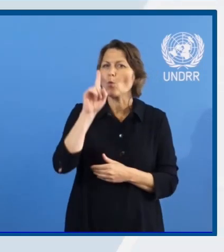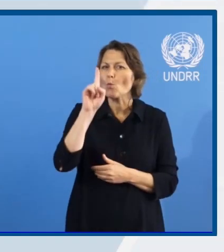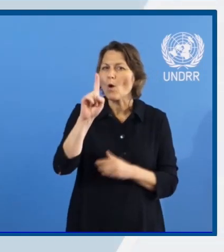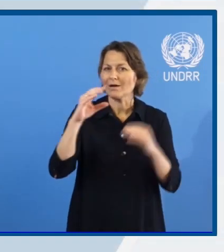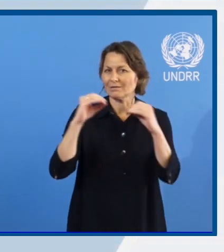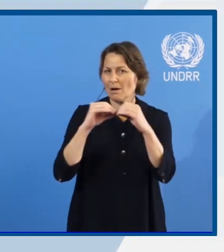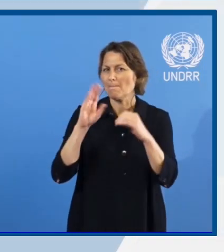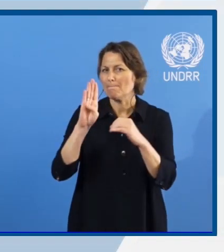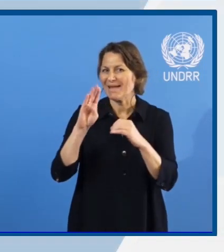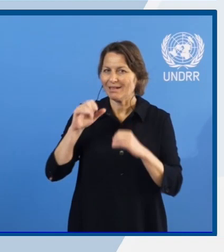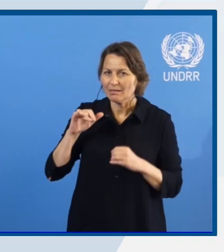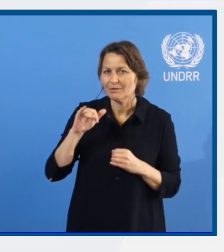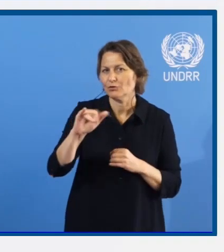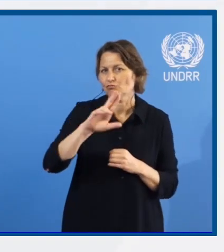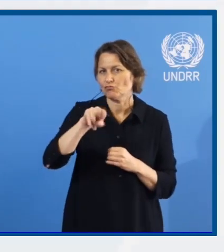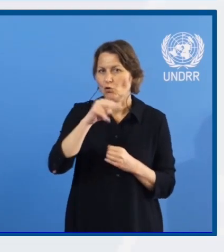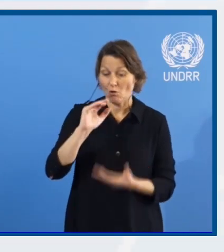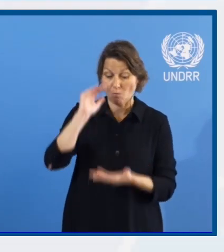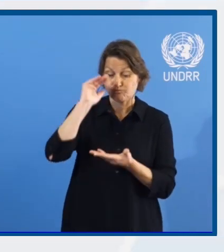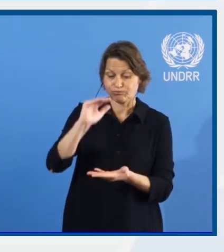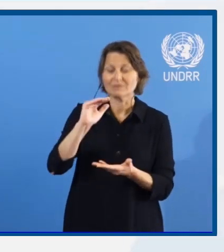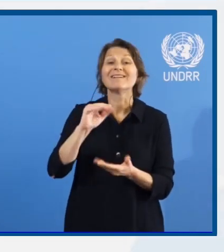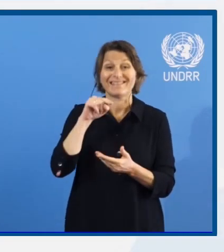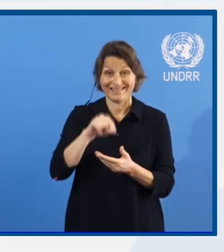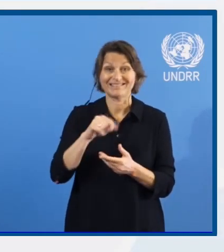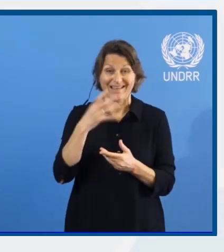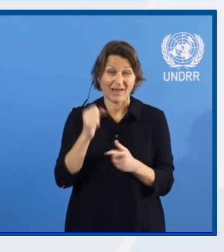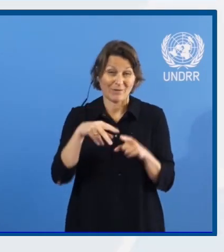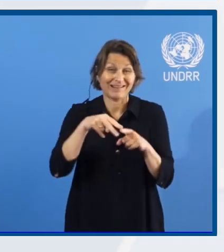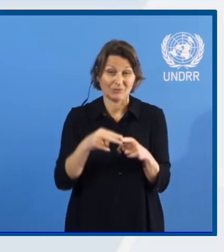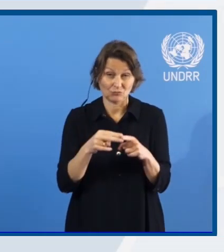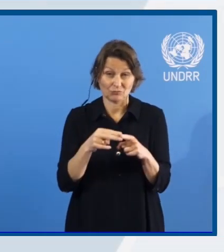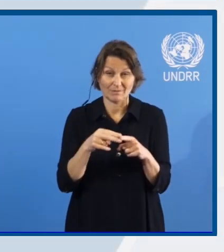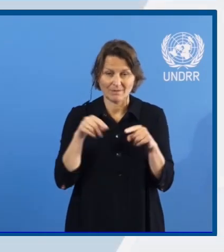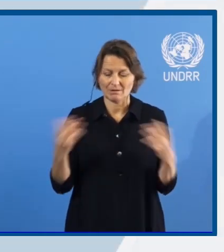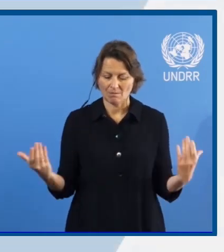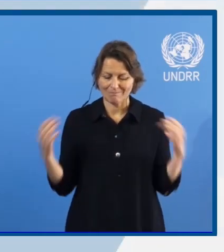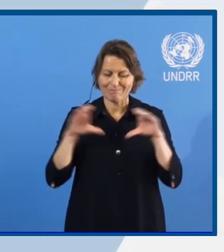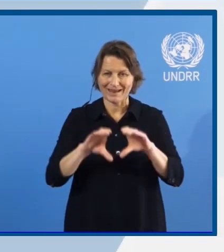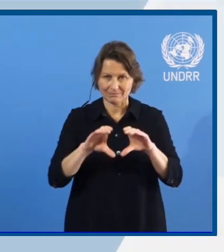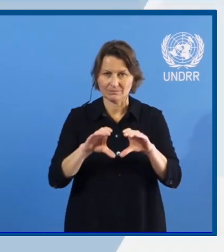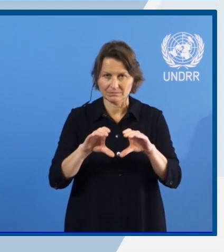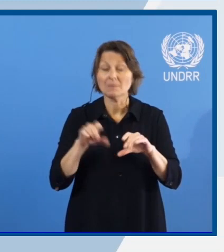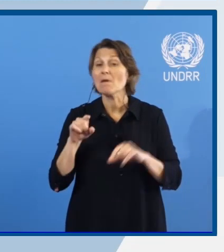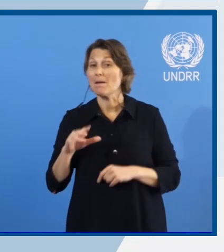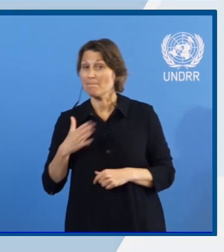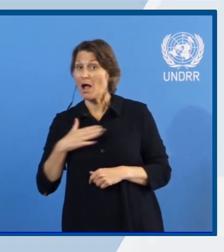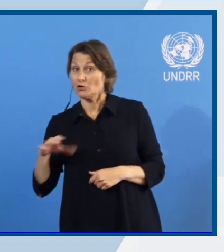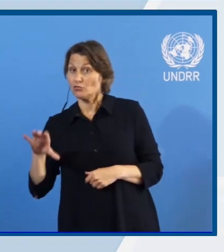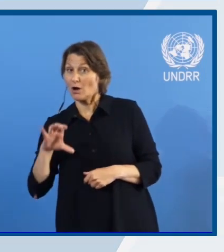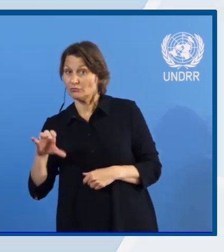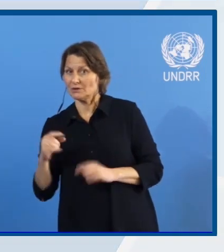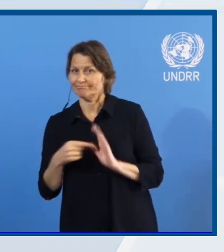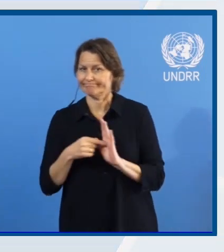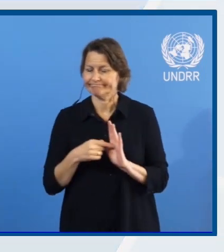blended finance instrument nationally. And some of these examples are